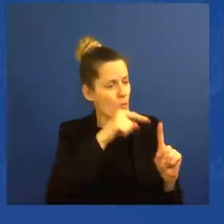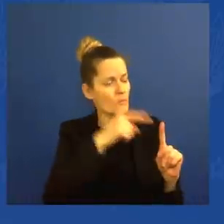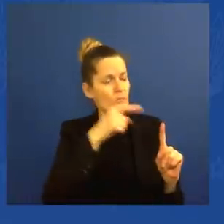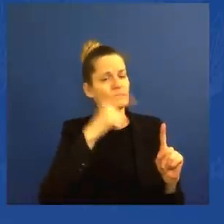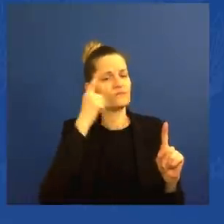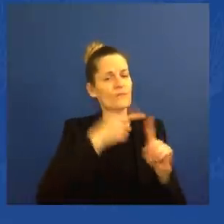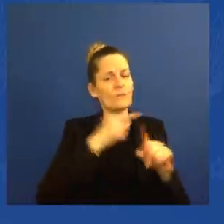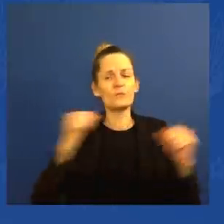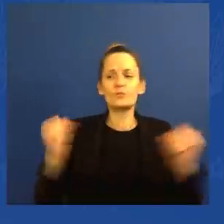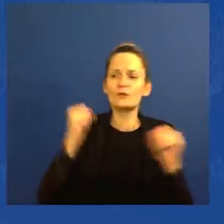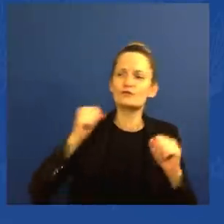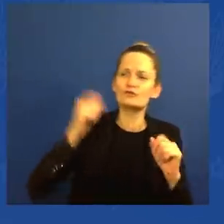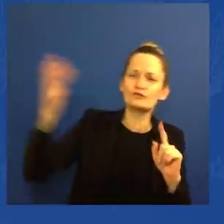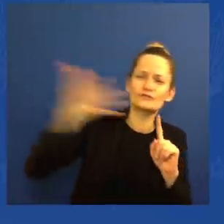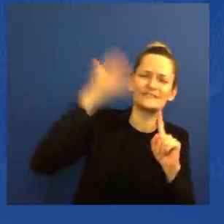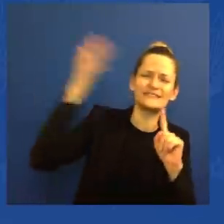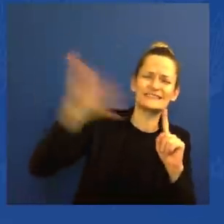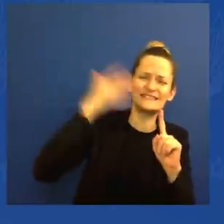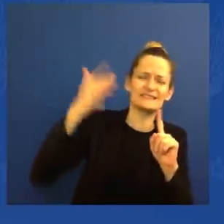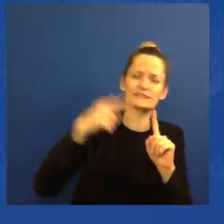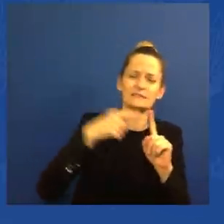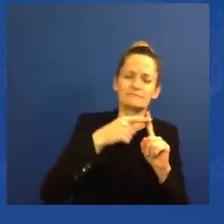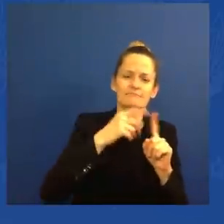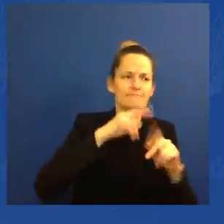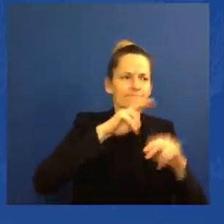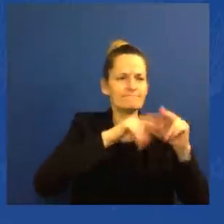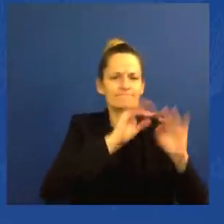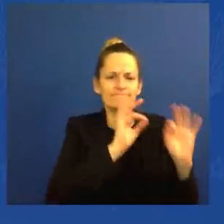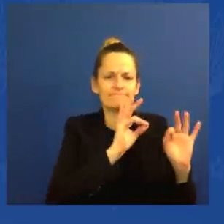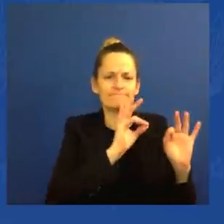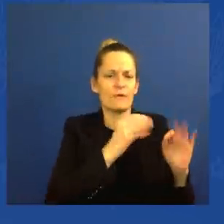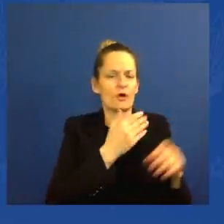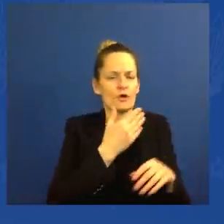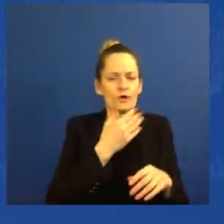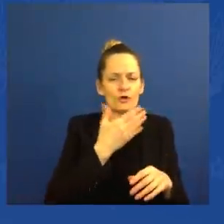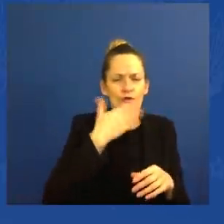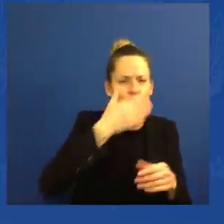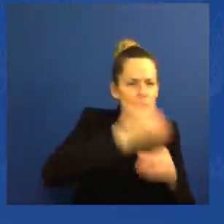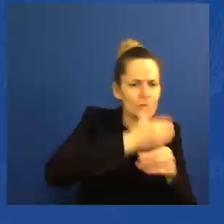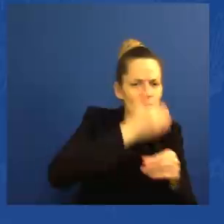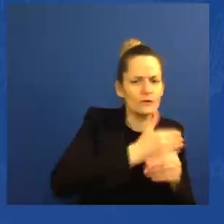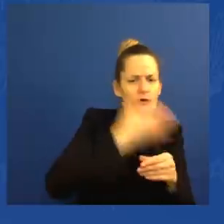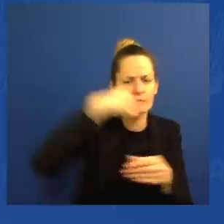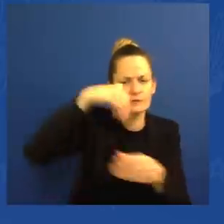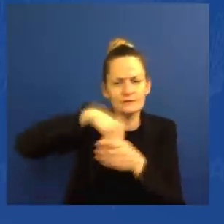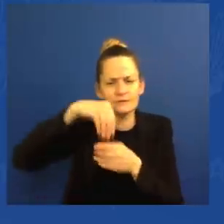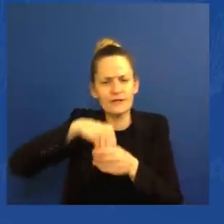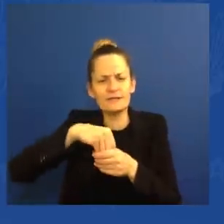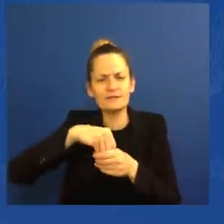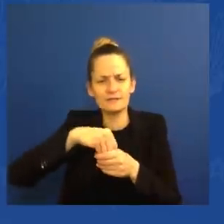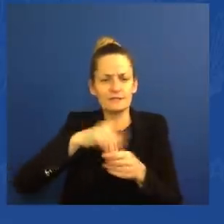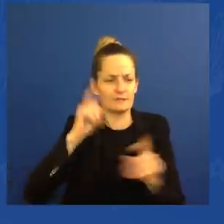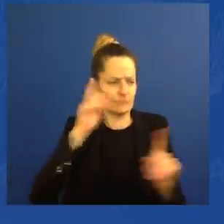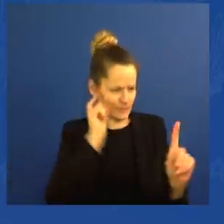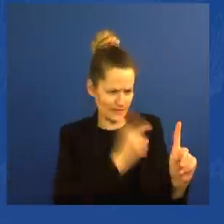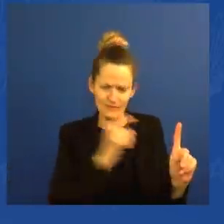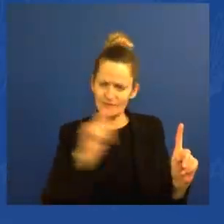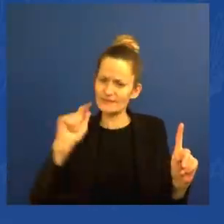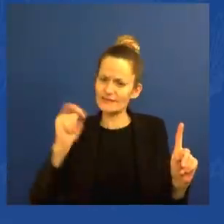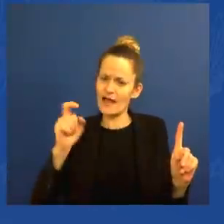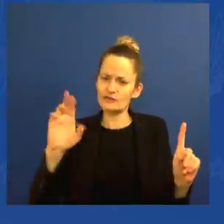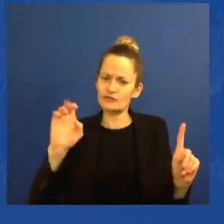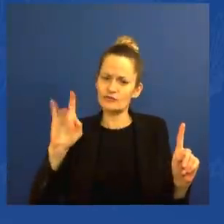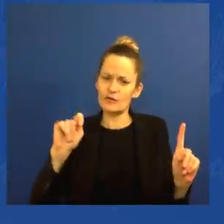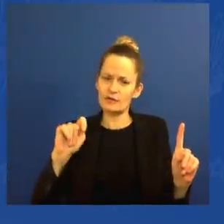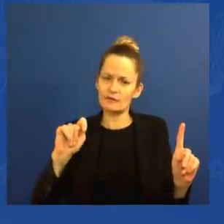on. So look, let me be clear. None of this will increase inflation. 17